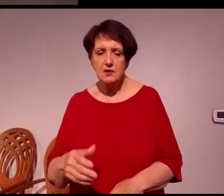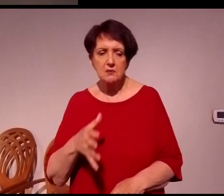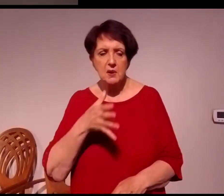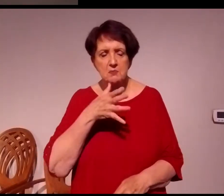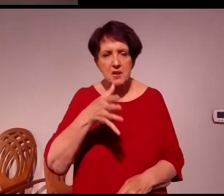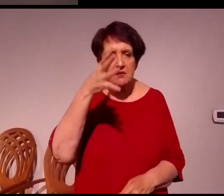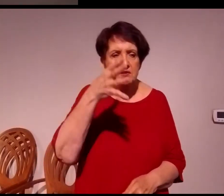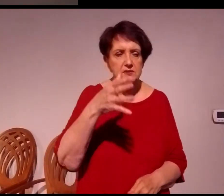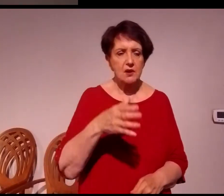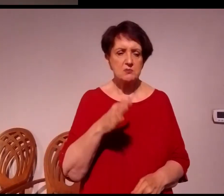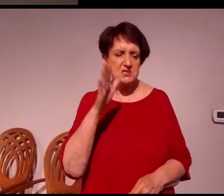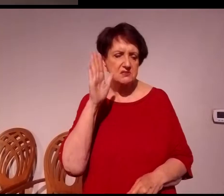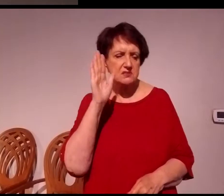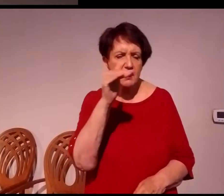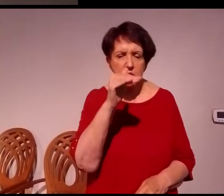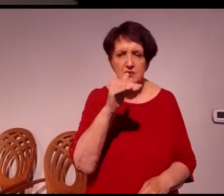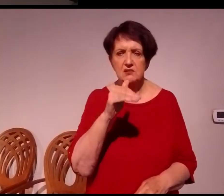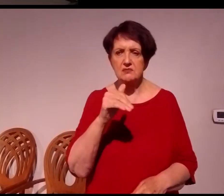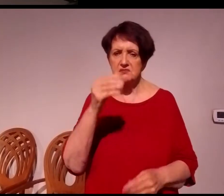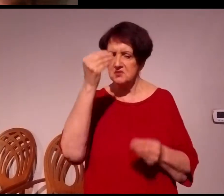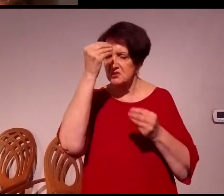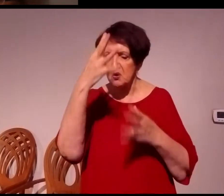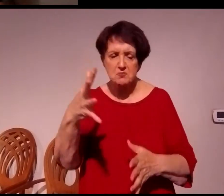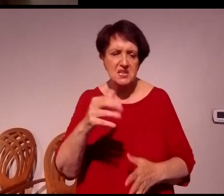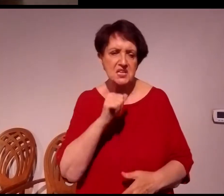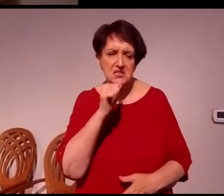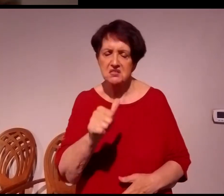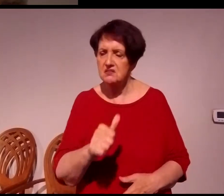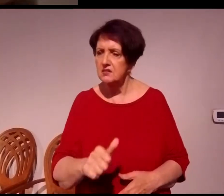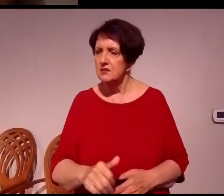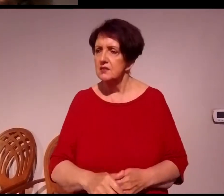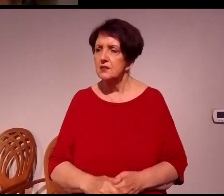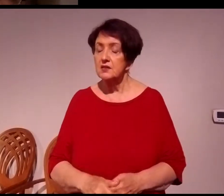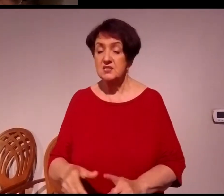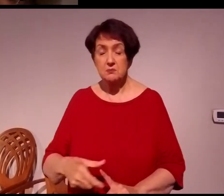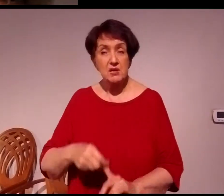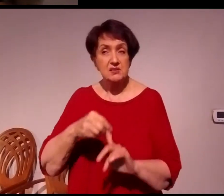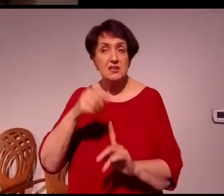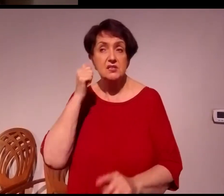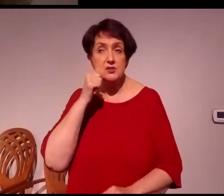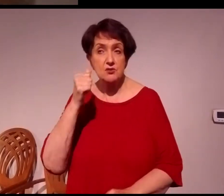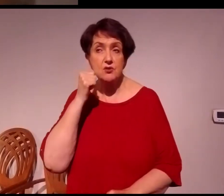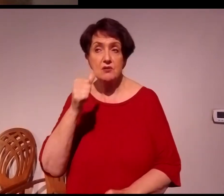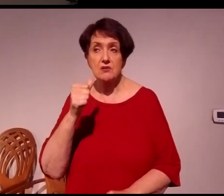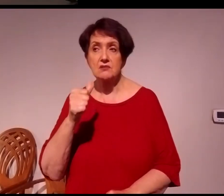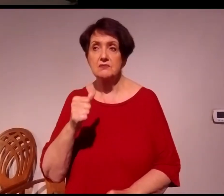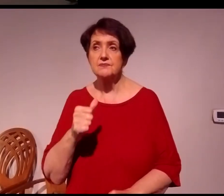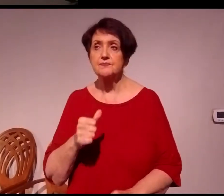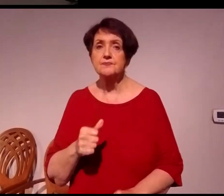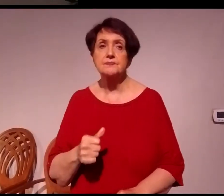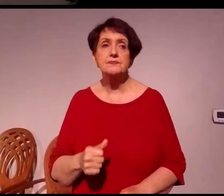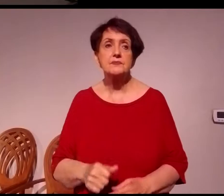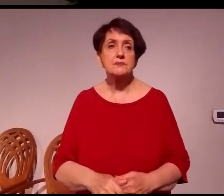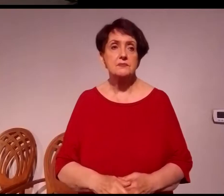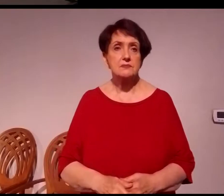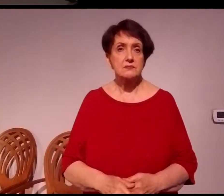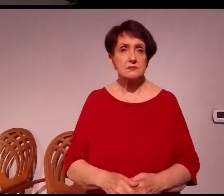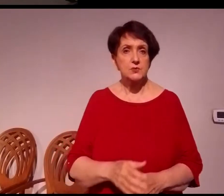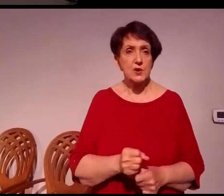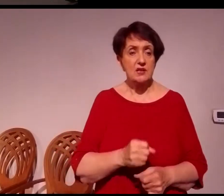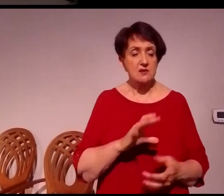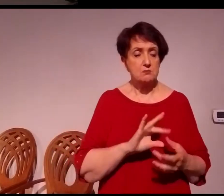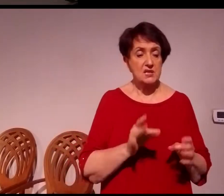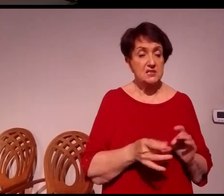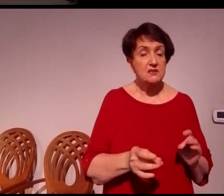disobedient. I was, and especially as a girl, how many of us, right? We got the message, well, that's not